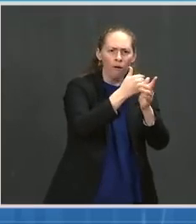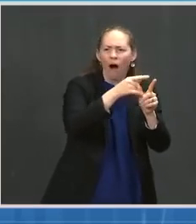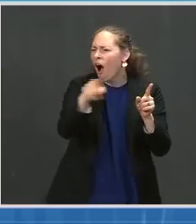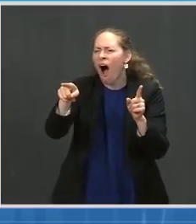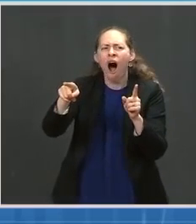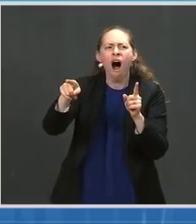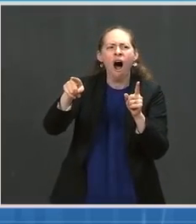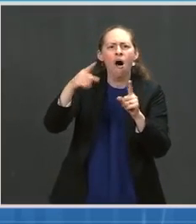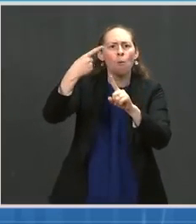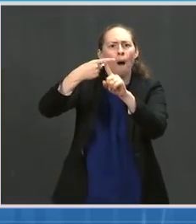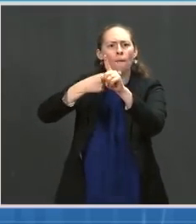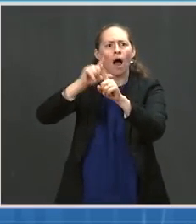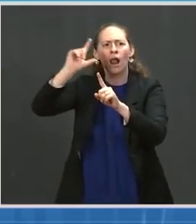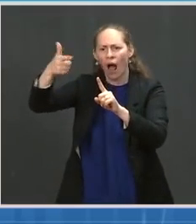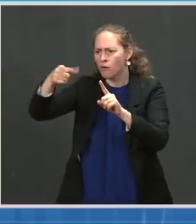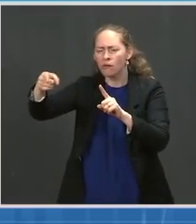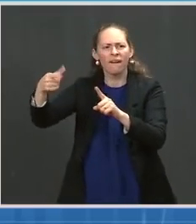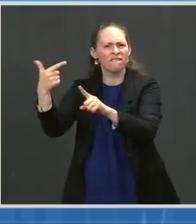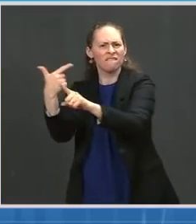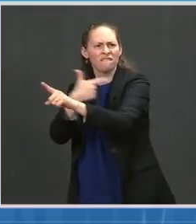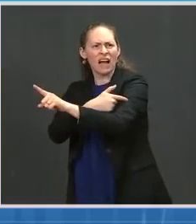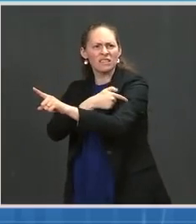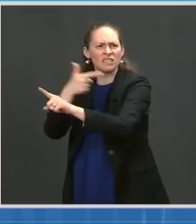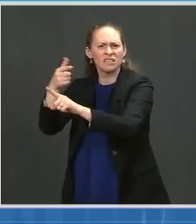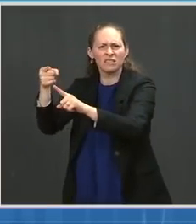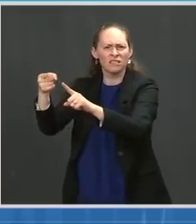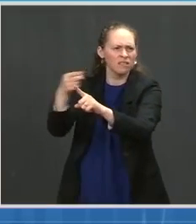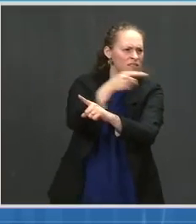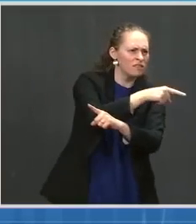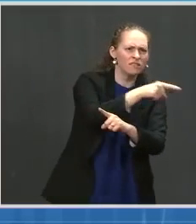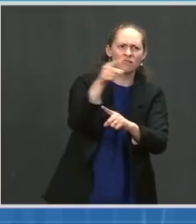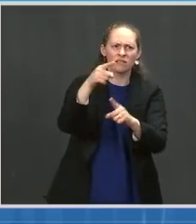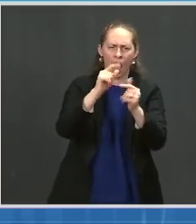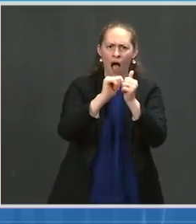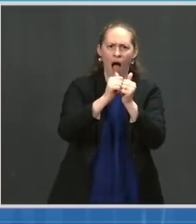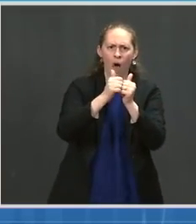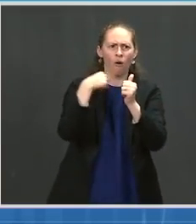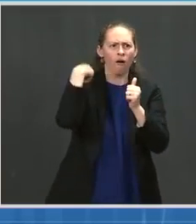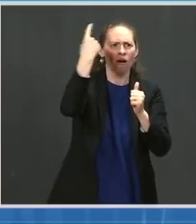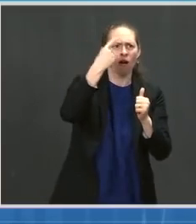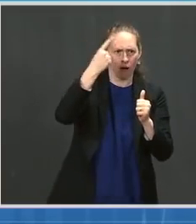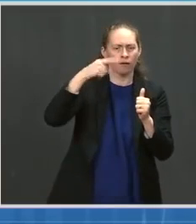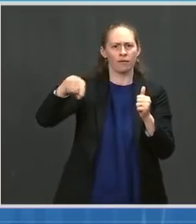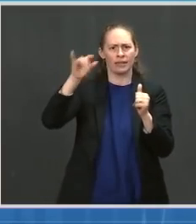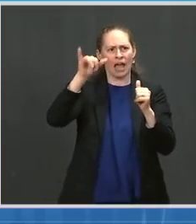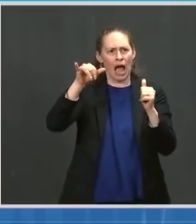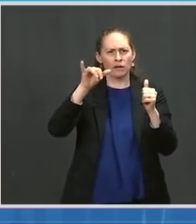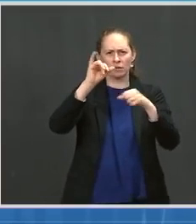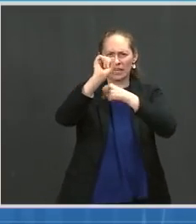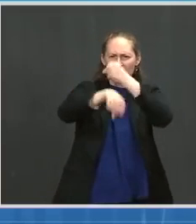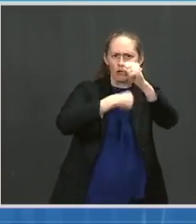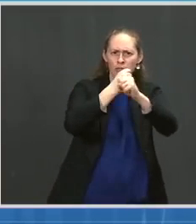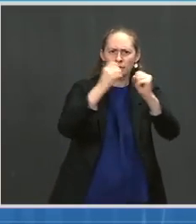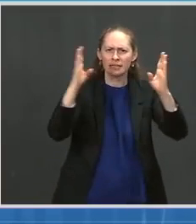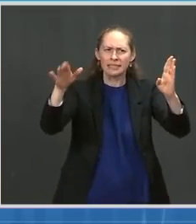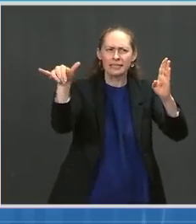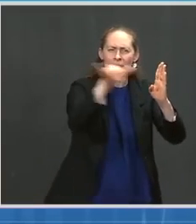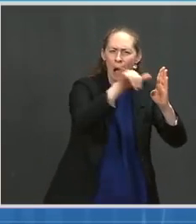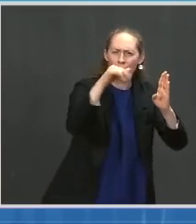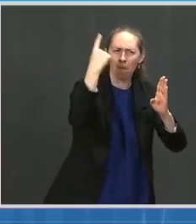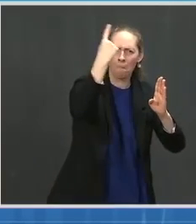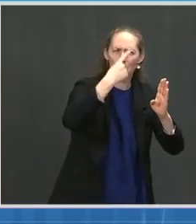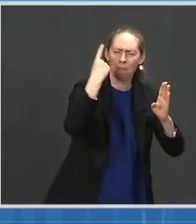have a vaccine that goes into the arms of individuals in December of that same year, when we know generally vaccines